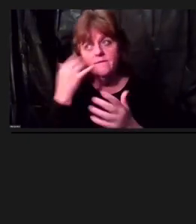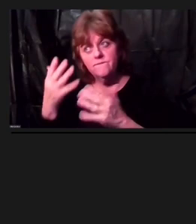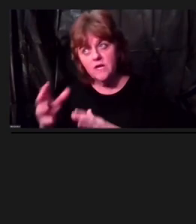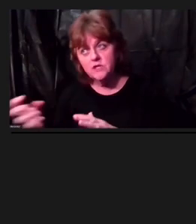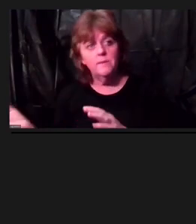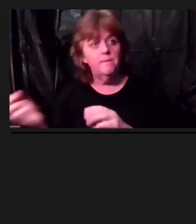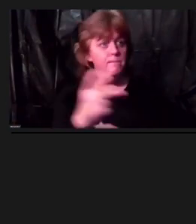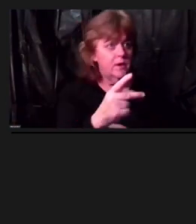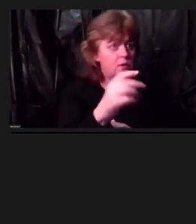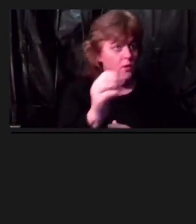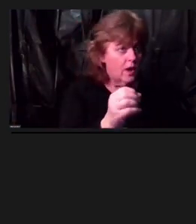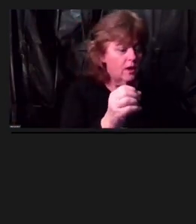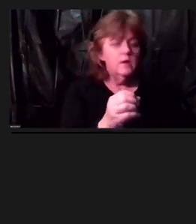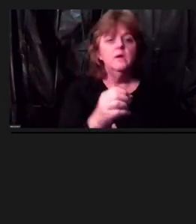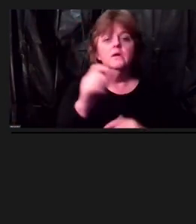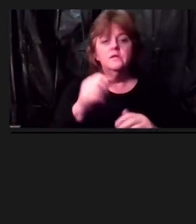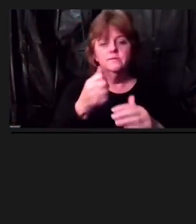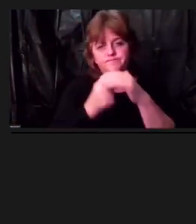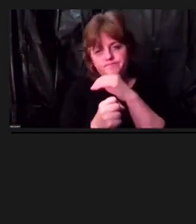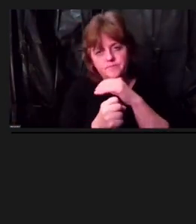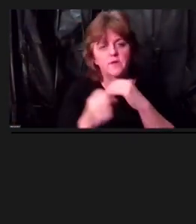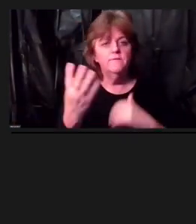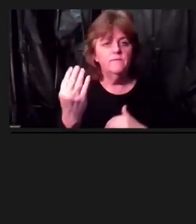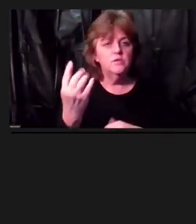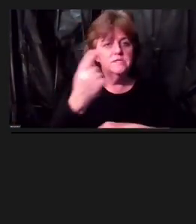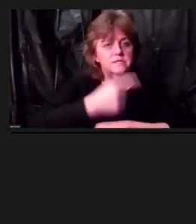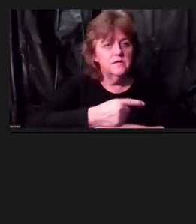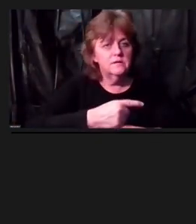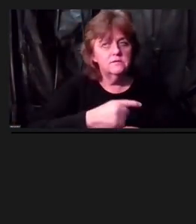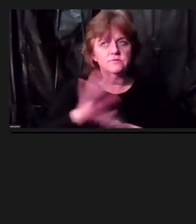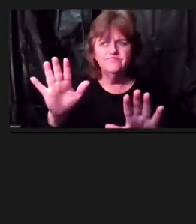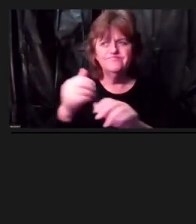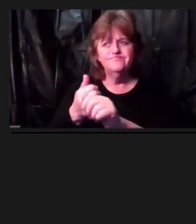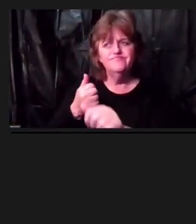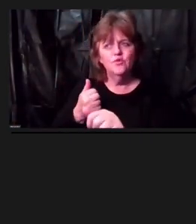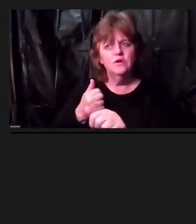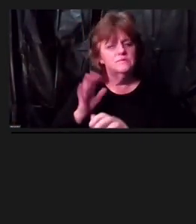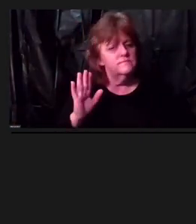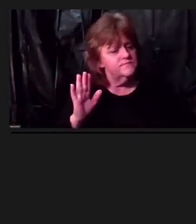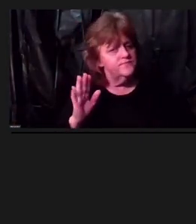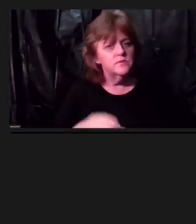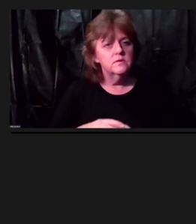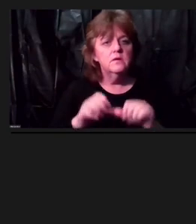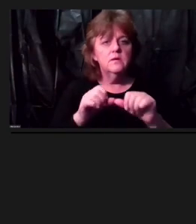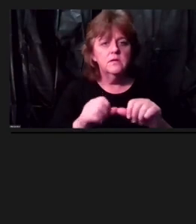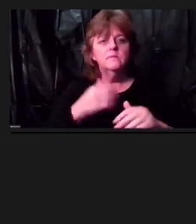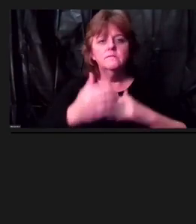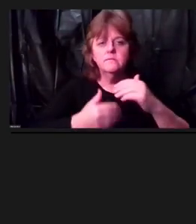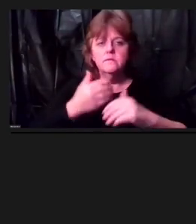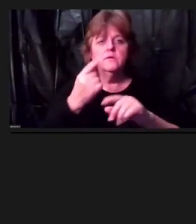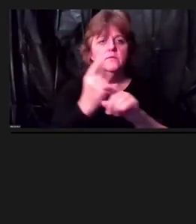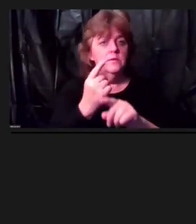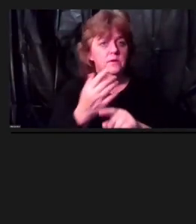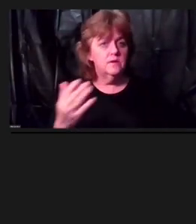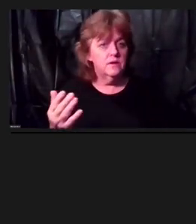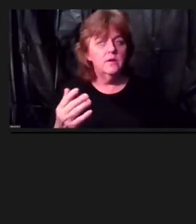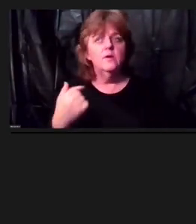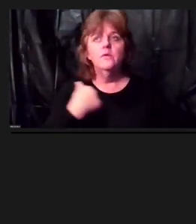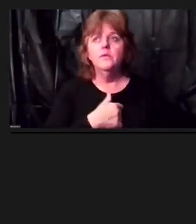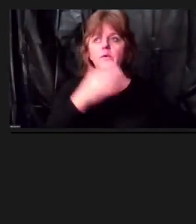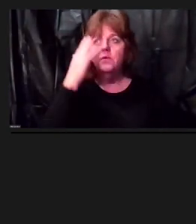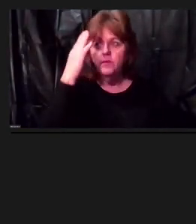14 days. So just avoid it. Don't go. And just keep doing the right thing. We will get through